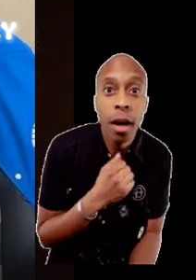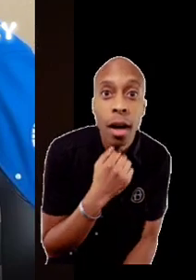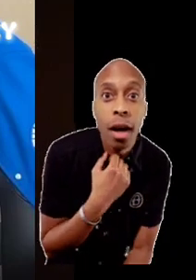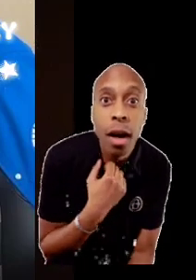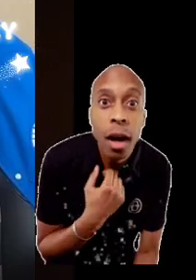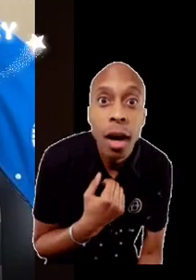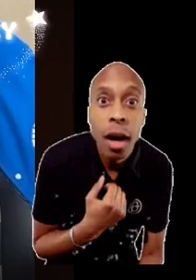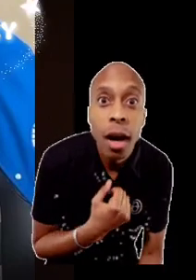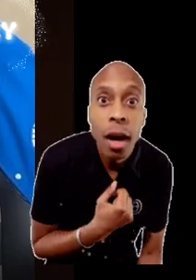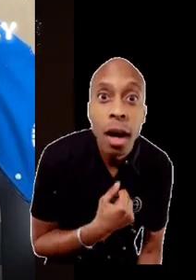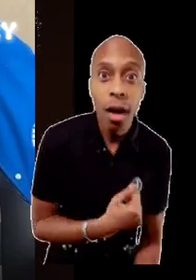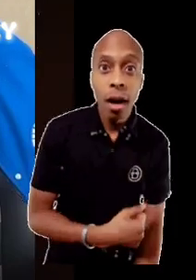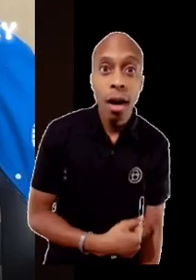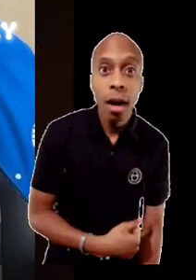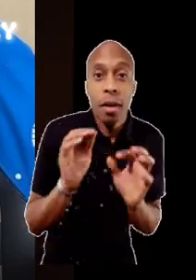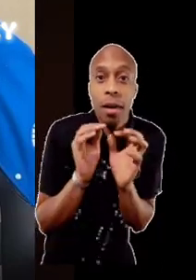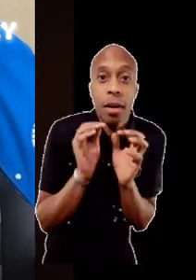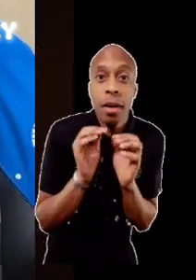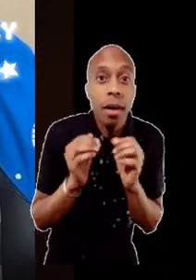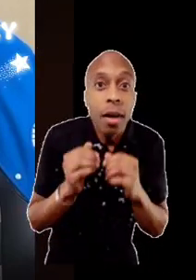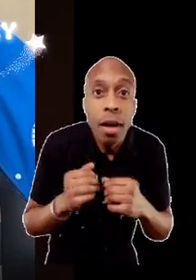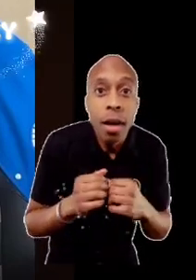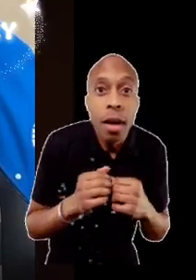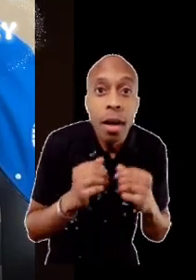straight. Amen.